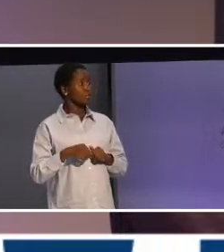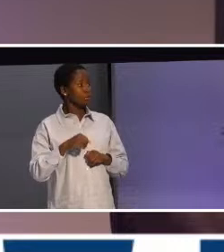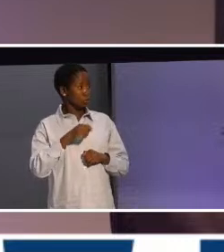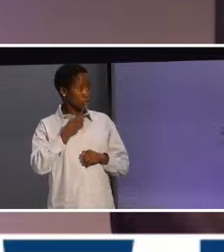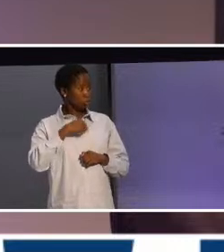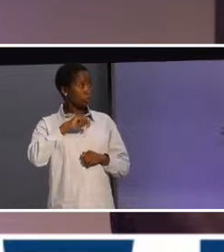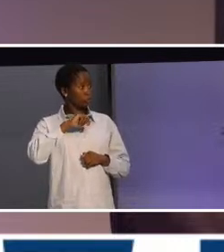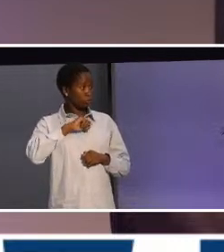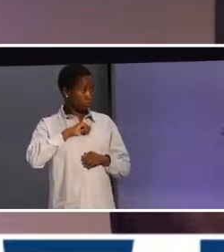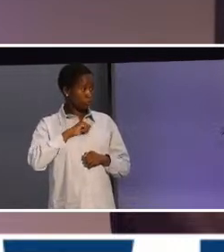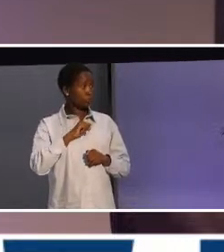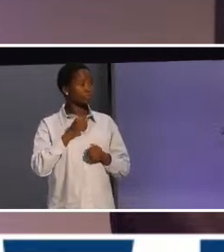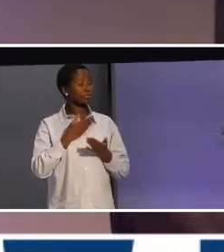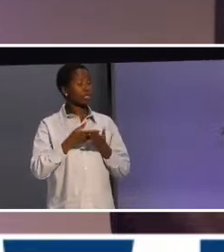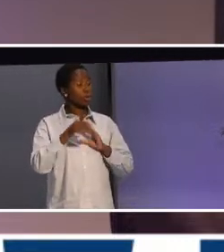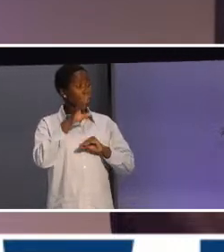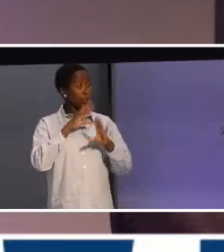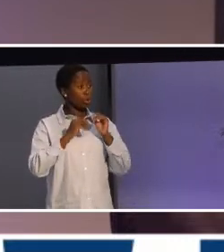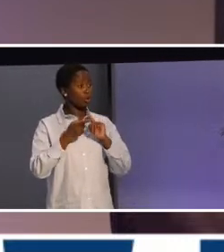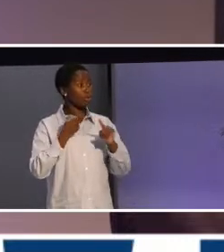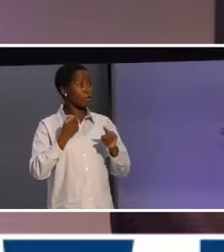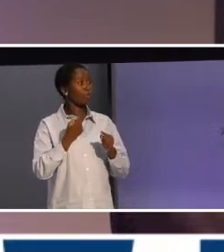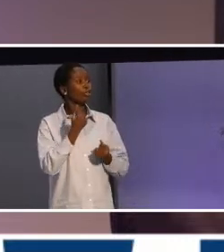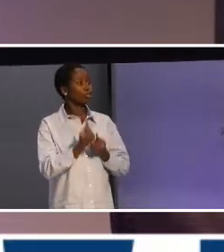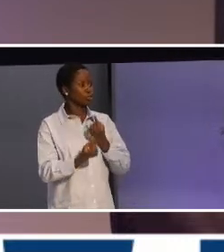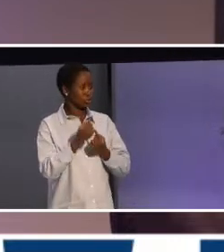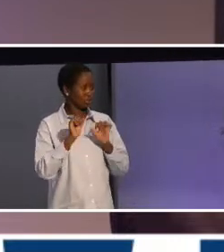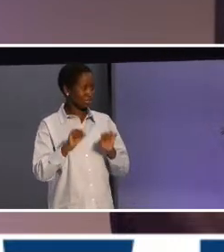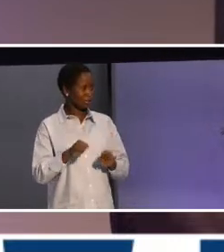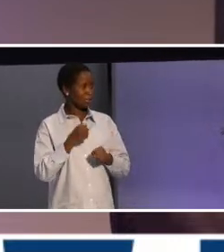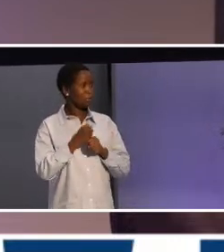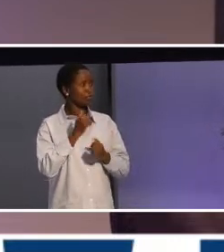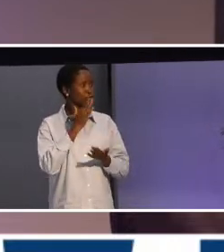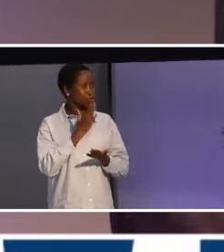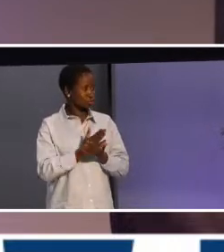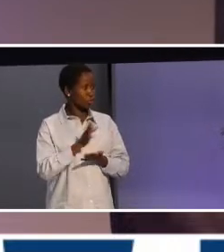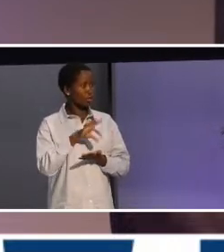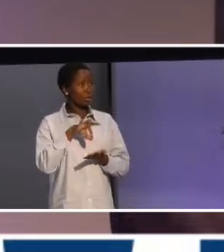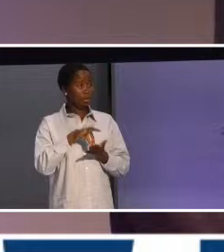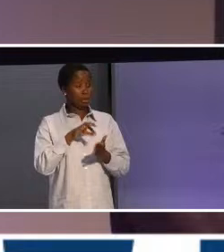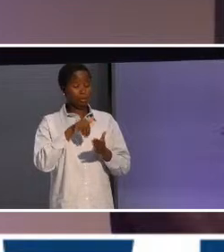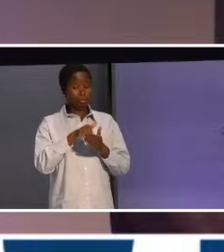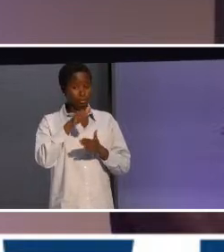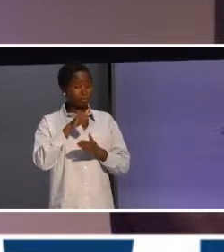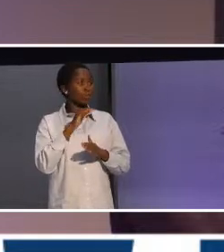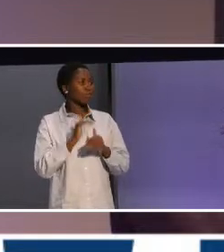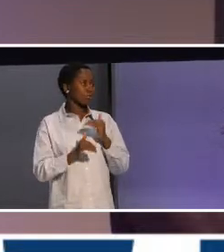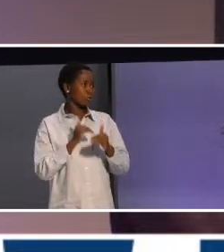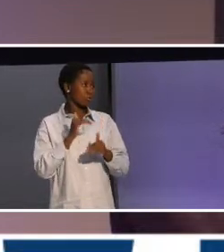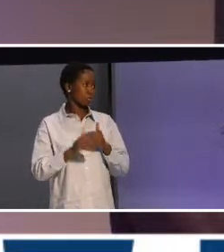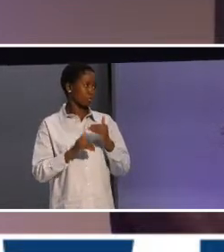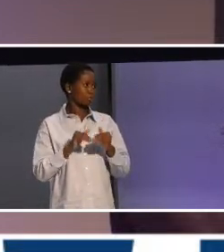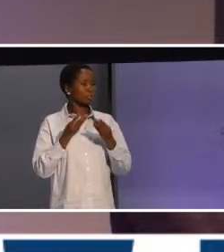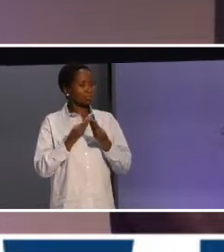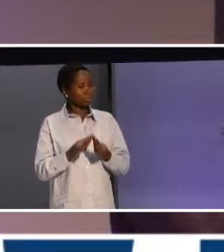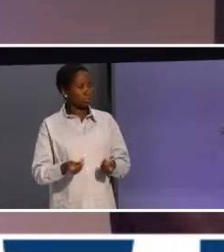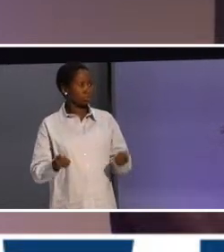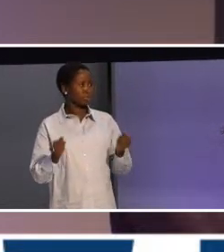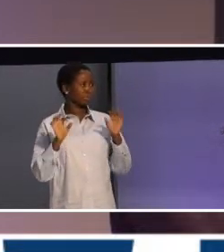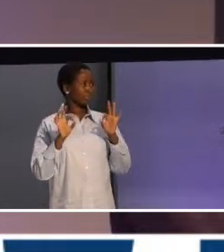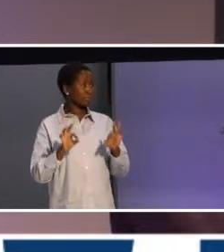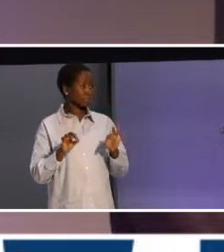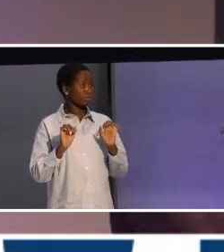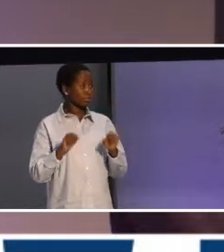we ensured that the electoral process run smoothly. We proved that disfranchising